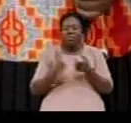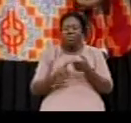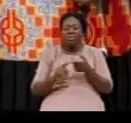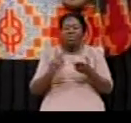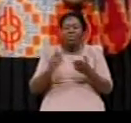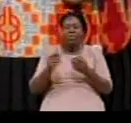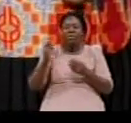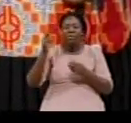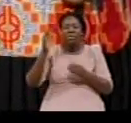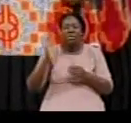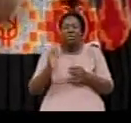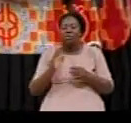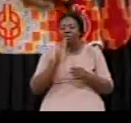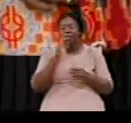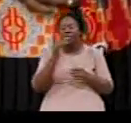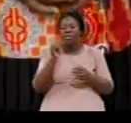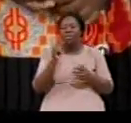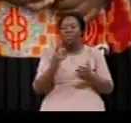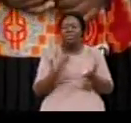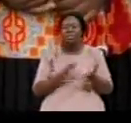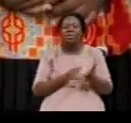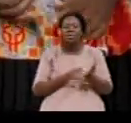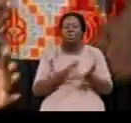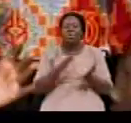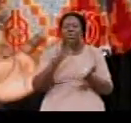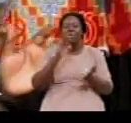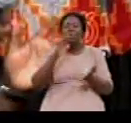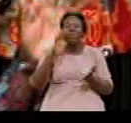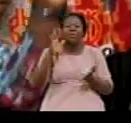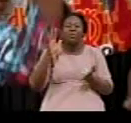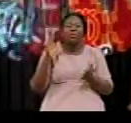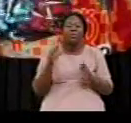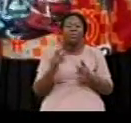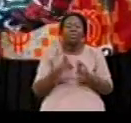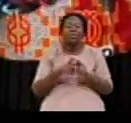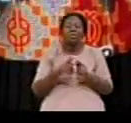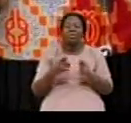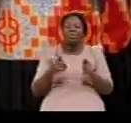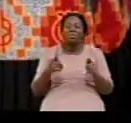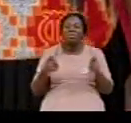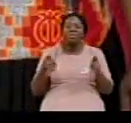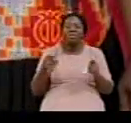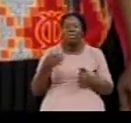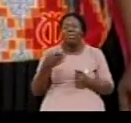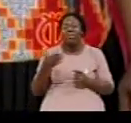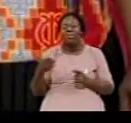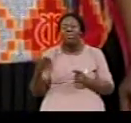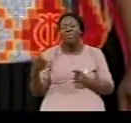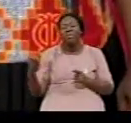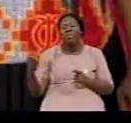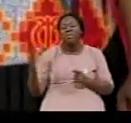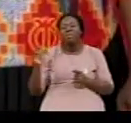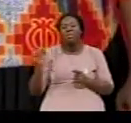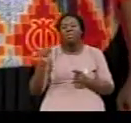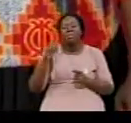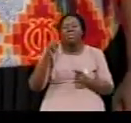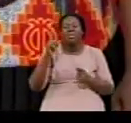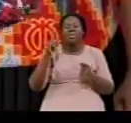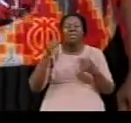God be the glory, great things He